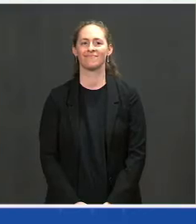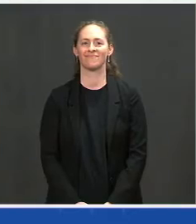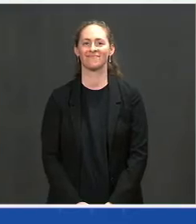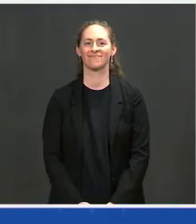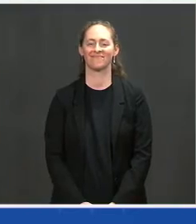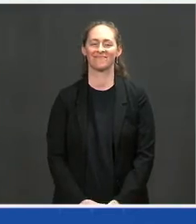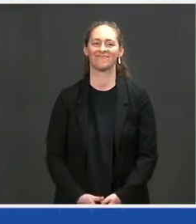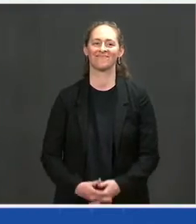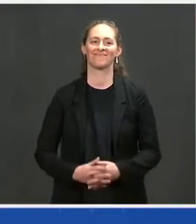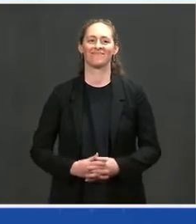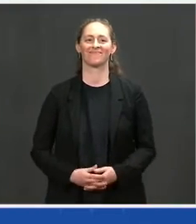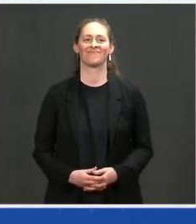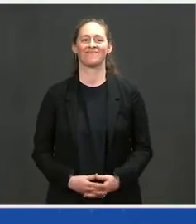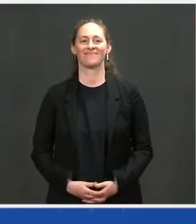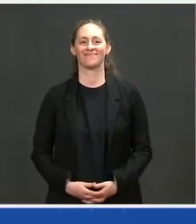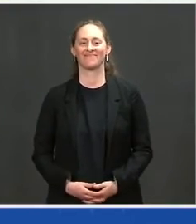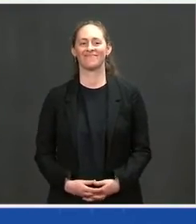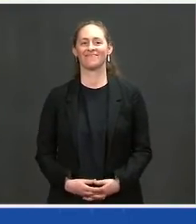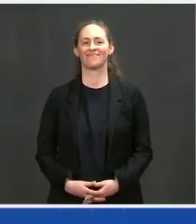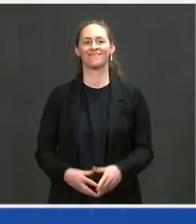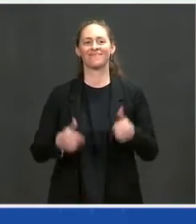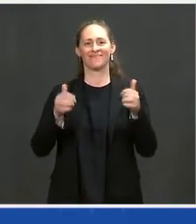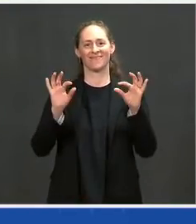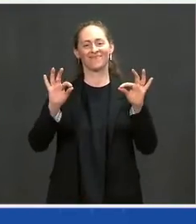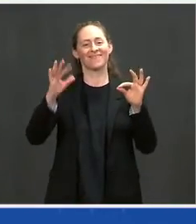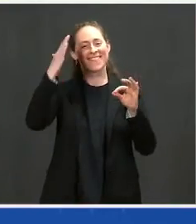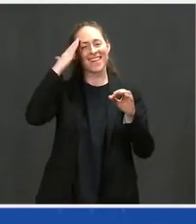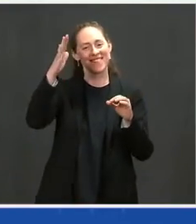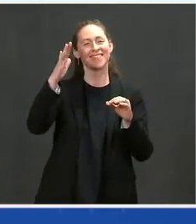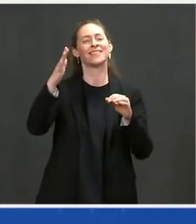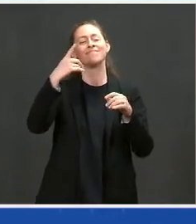Please sit down. Thank you. Thank you.